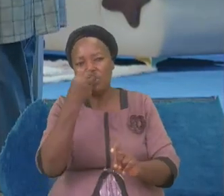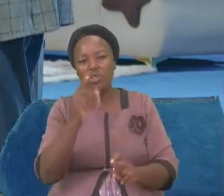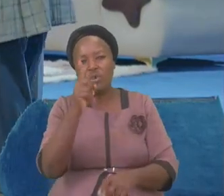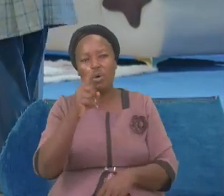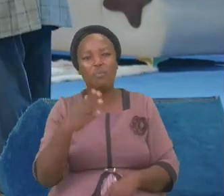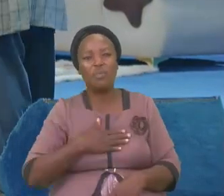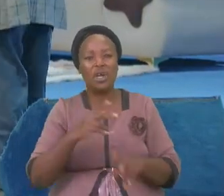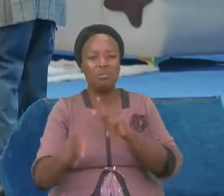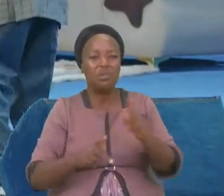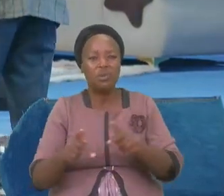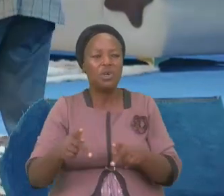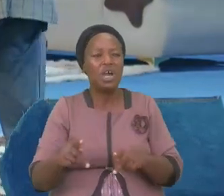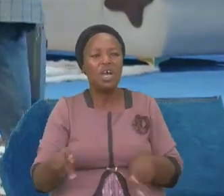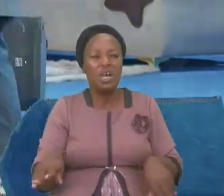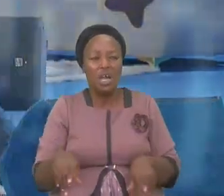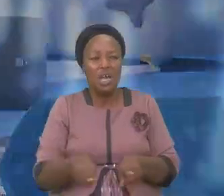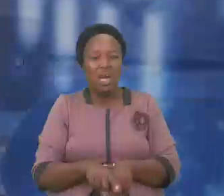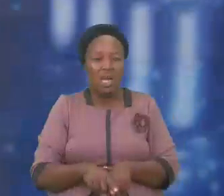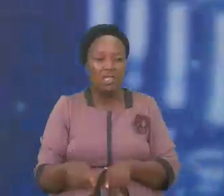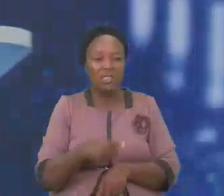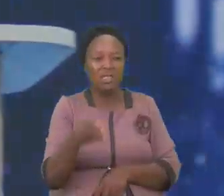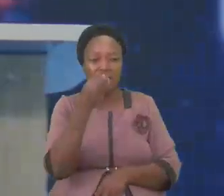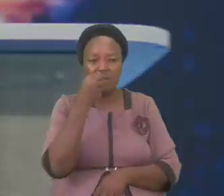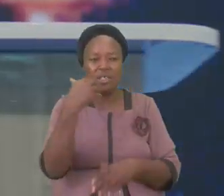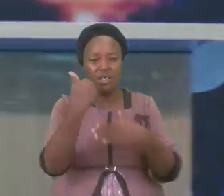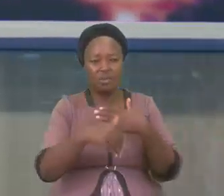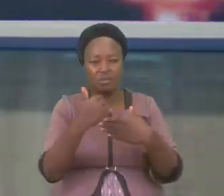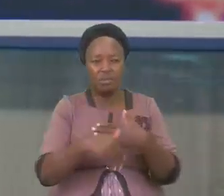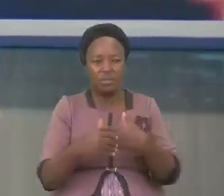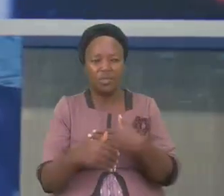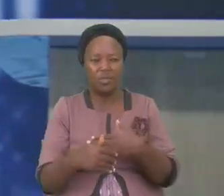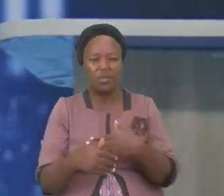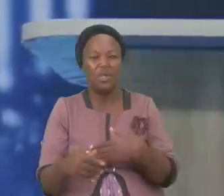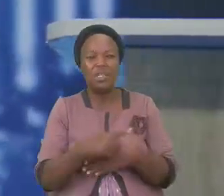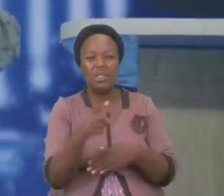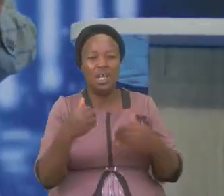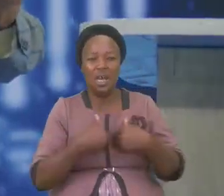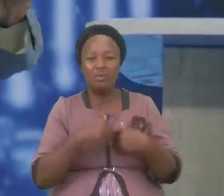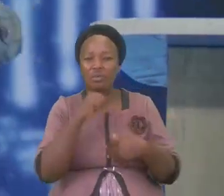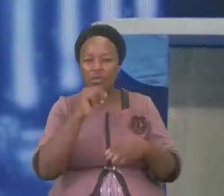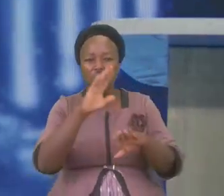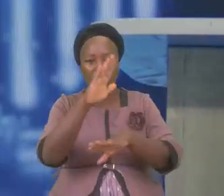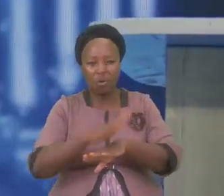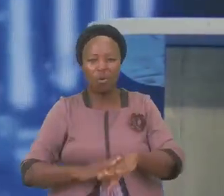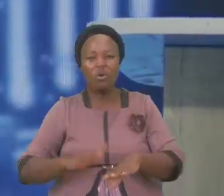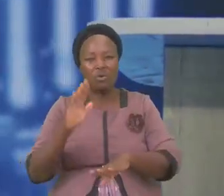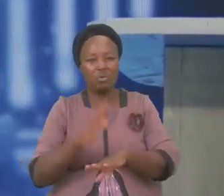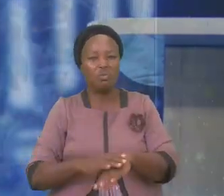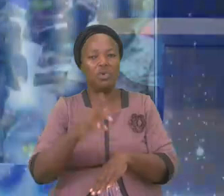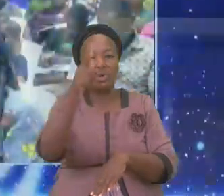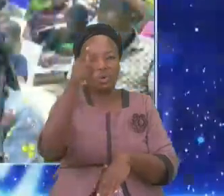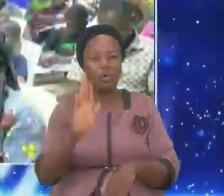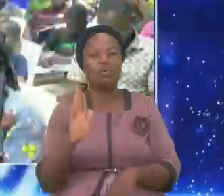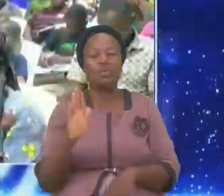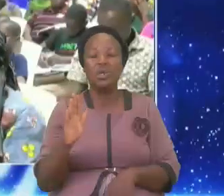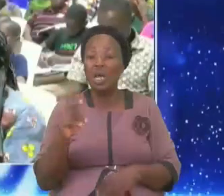God. And it came to the point in Judah, they didn't regard God as anyone.